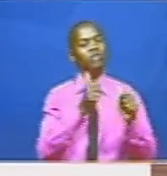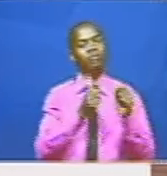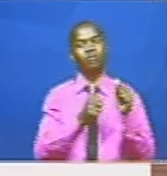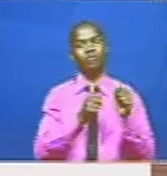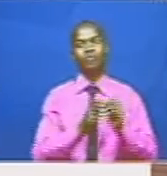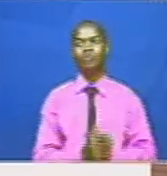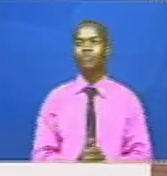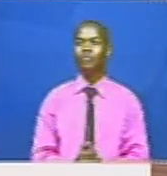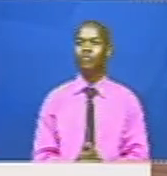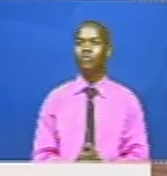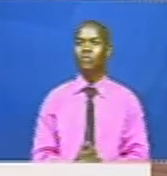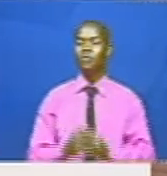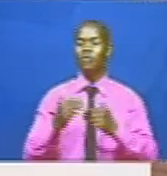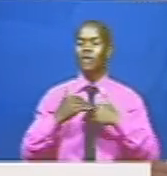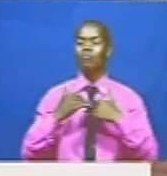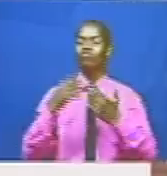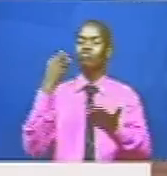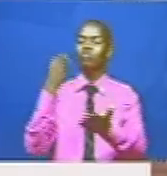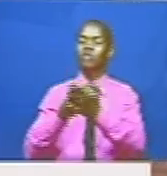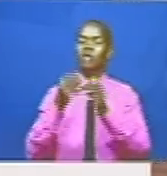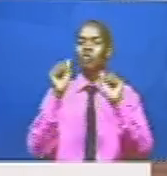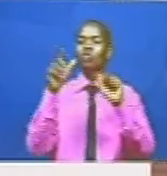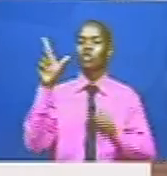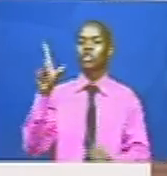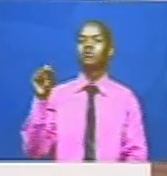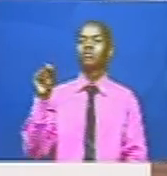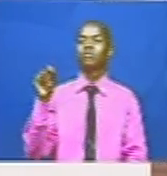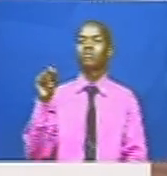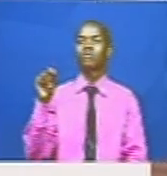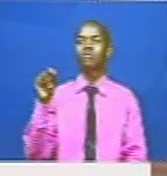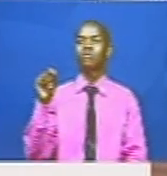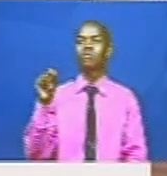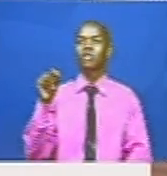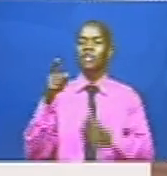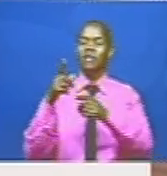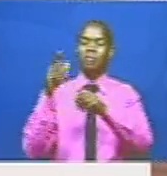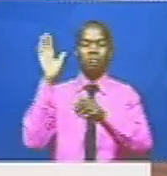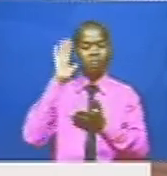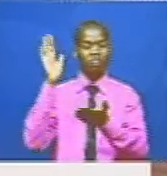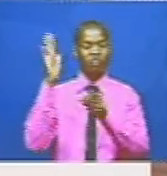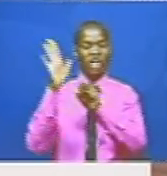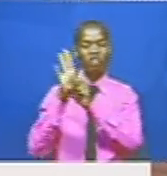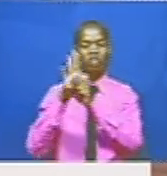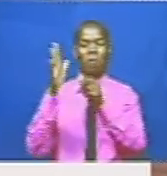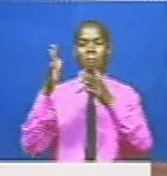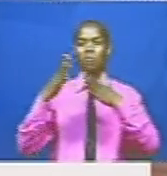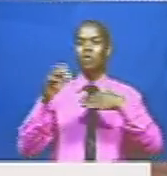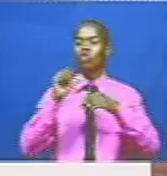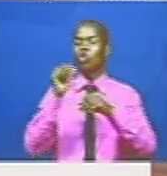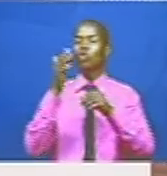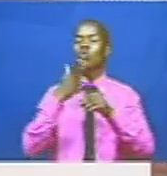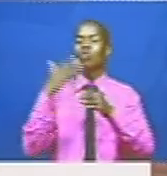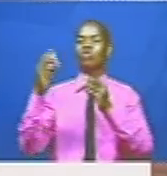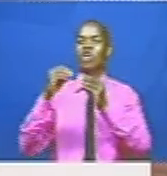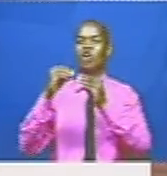the prices will be a bit cheaper. With a flight interconnection, I believe most people want to do that because they don't want long flights, especially the